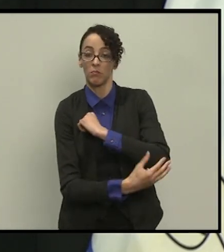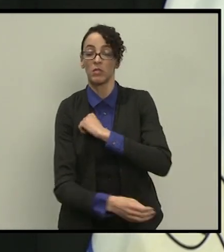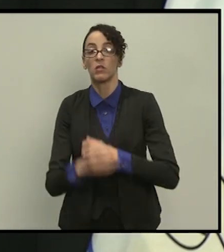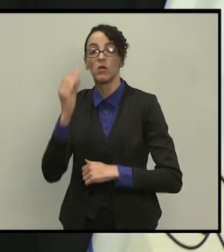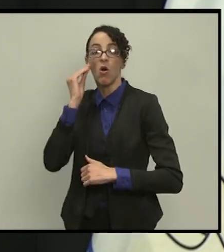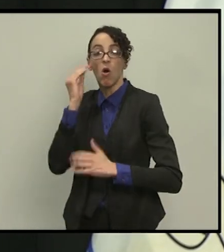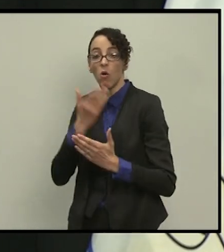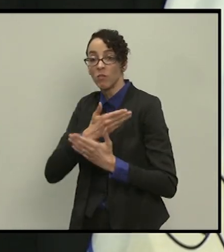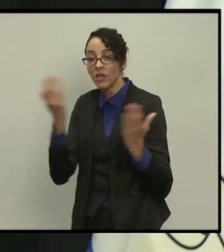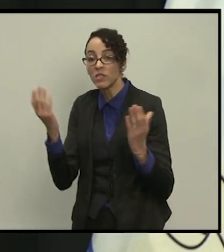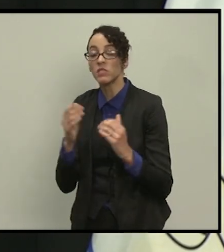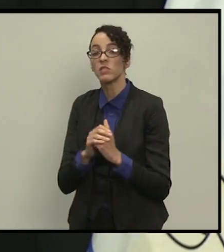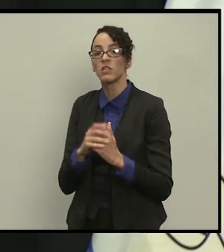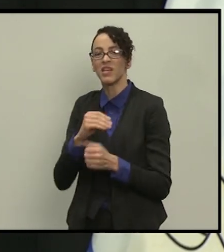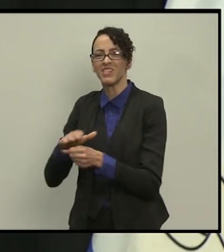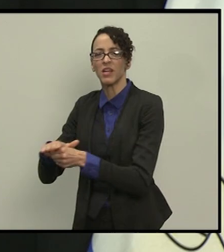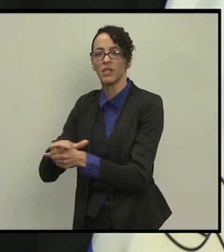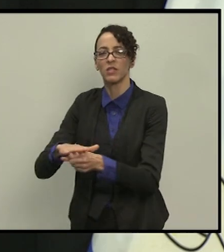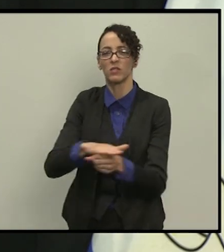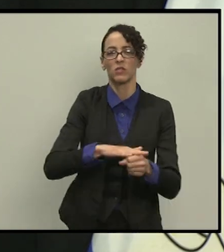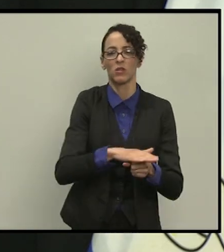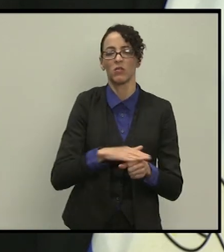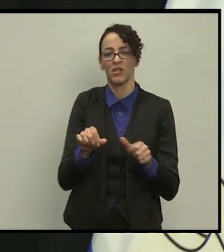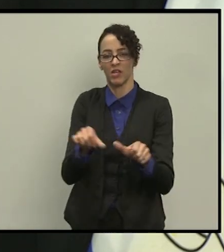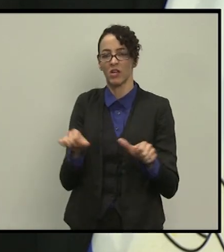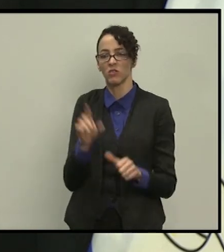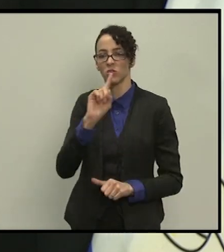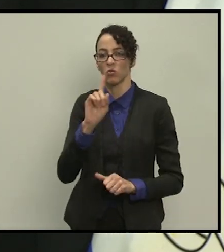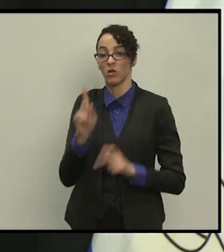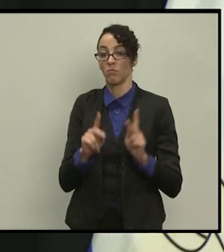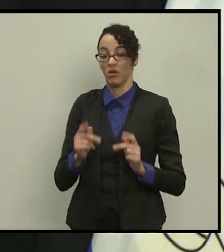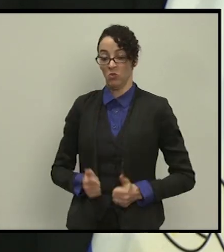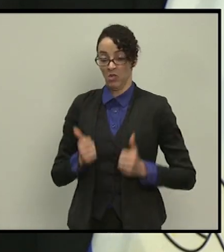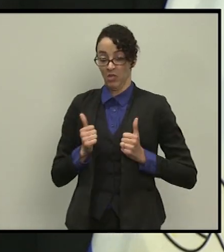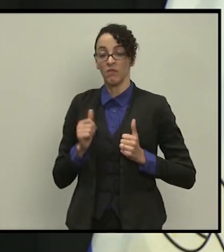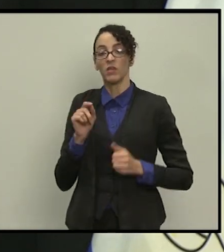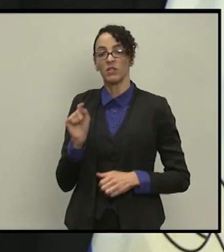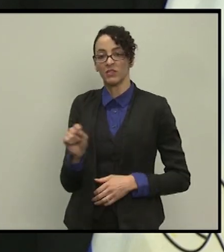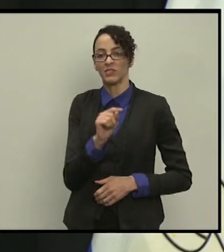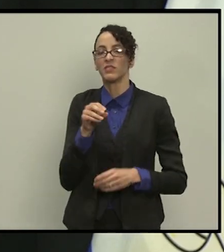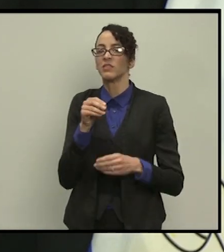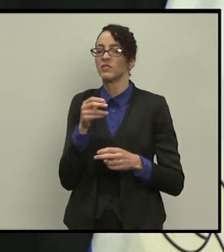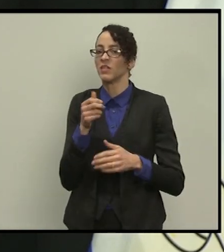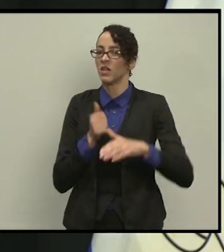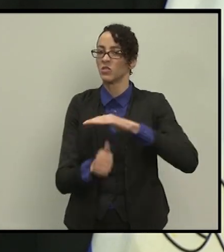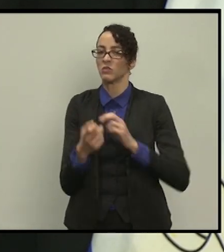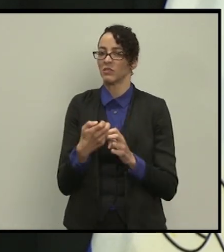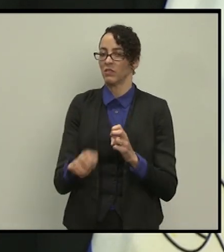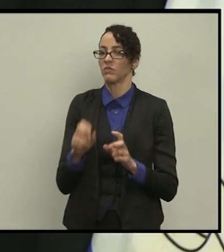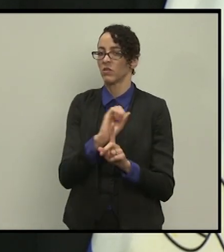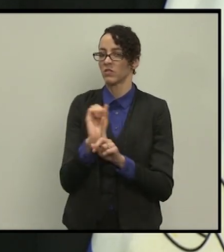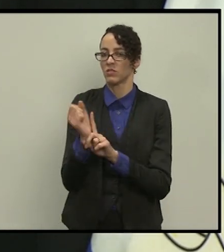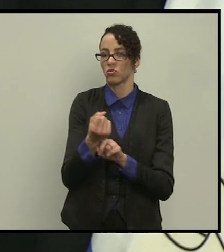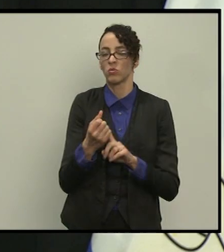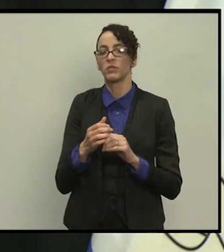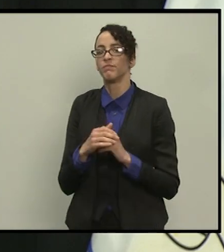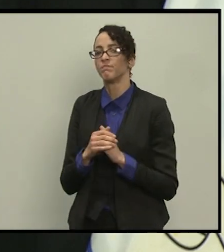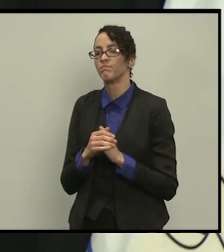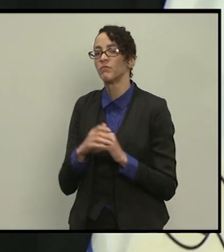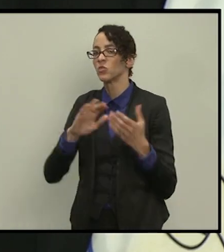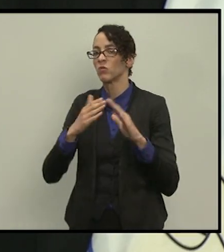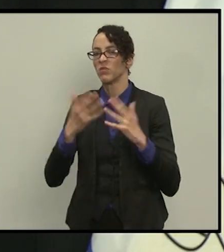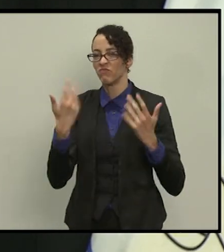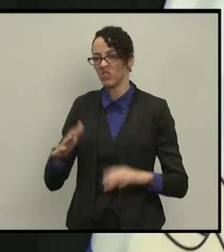to geographic areas where people are living in difficult situations. Community knew this was going to be